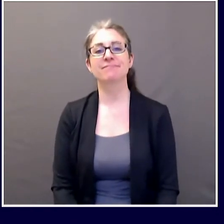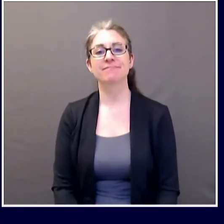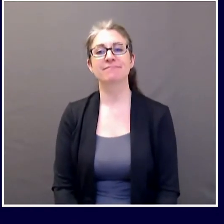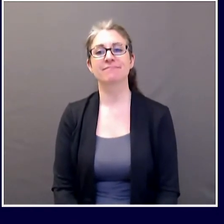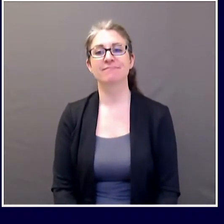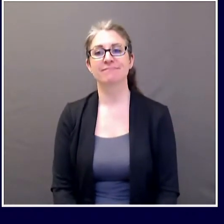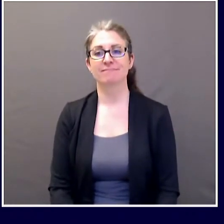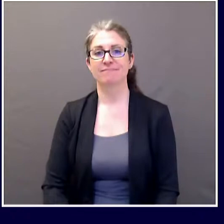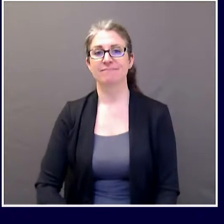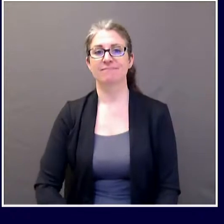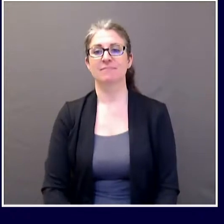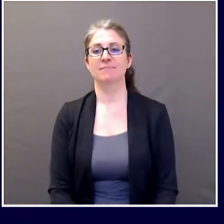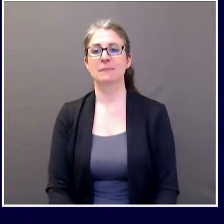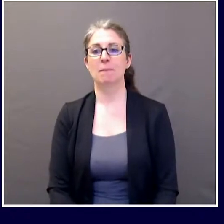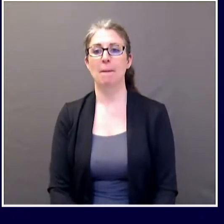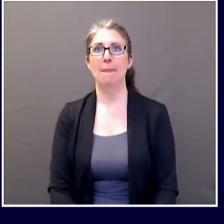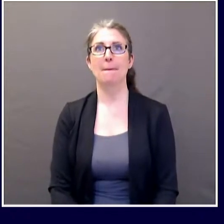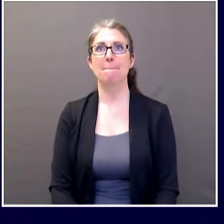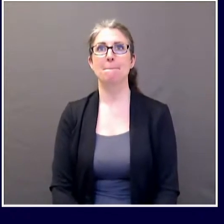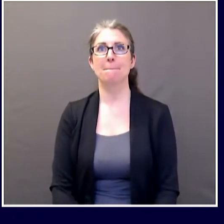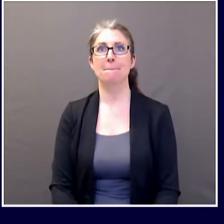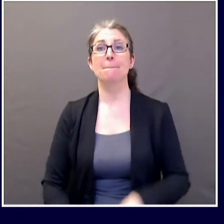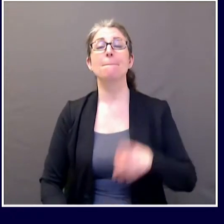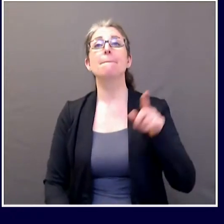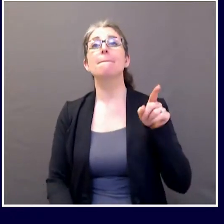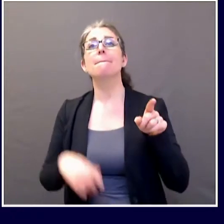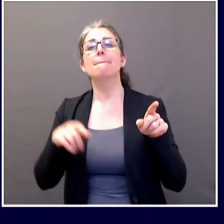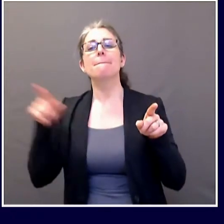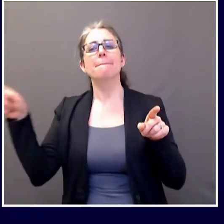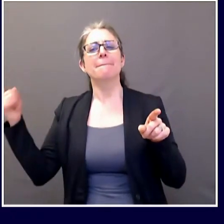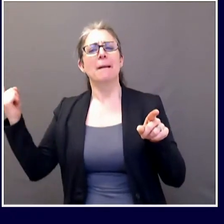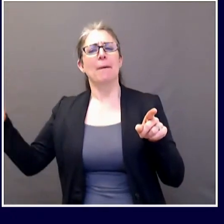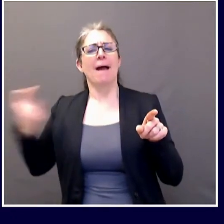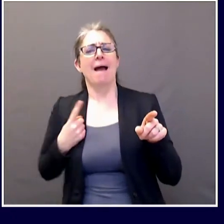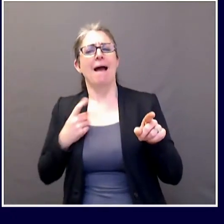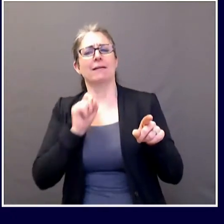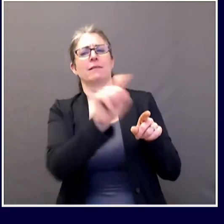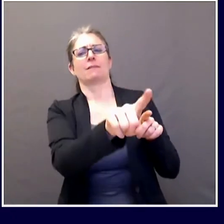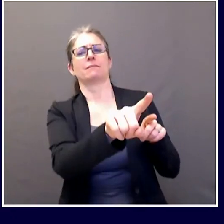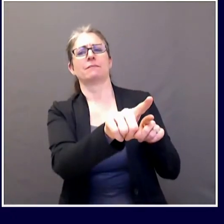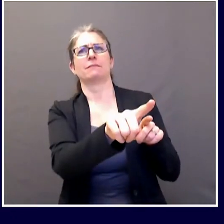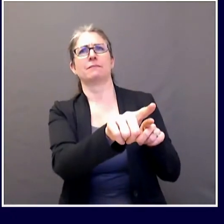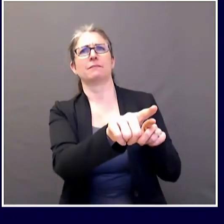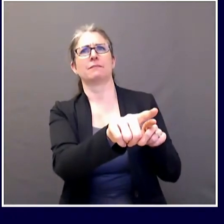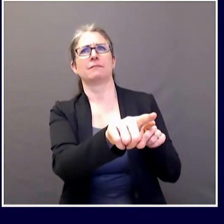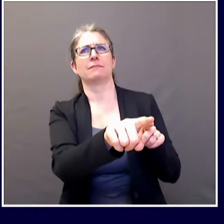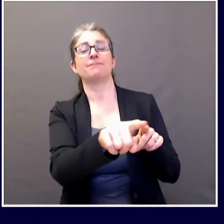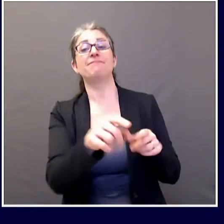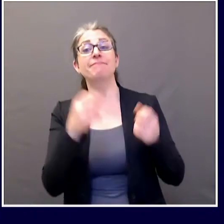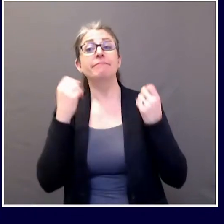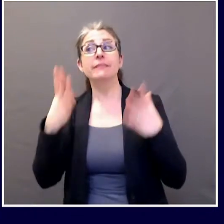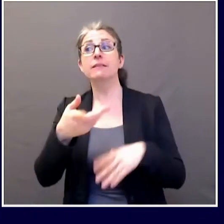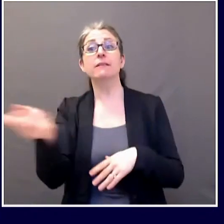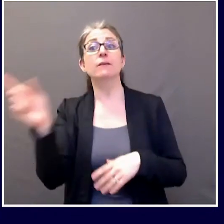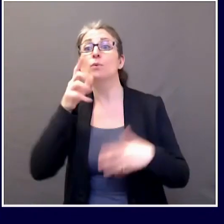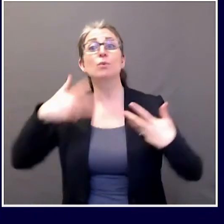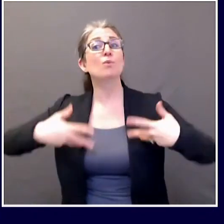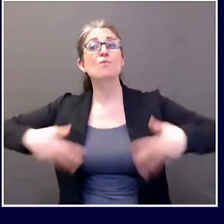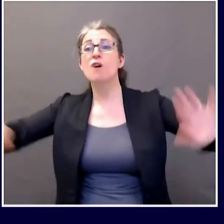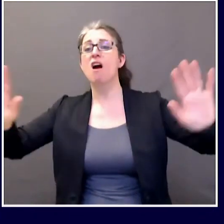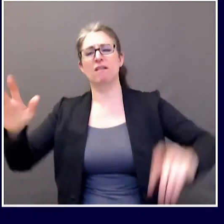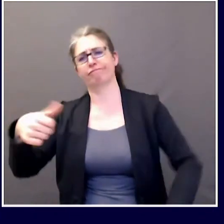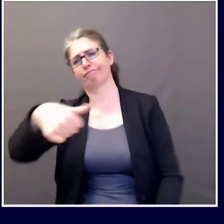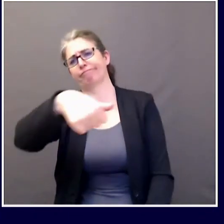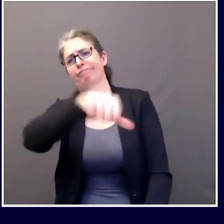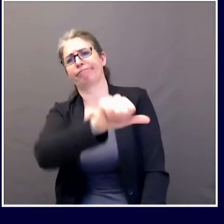who's saying, asking about people opting out of the vaccine. I guess there are some people that she's spoken with that are opting out of the vaccine